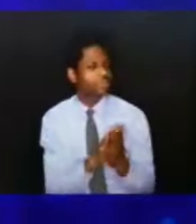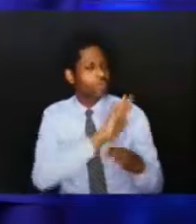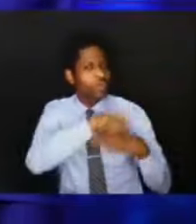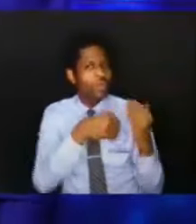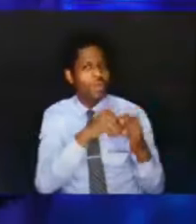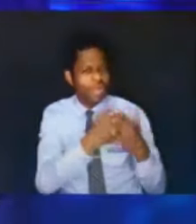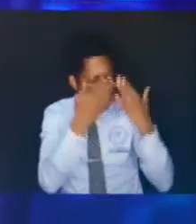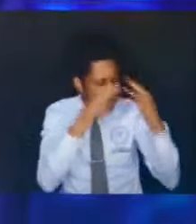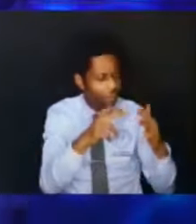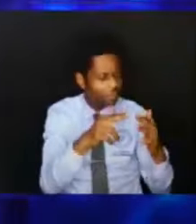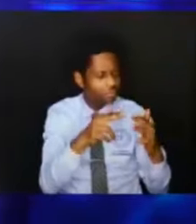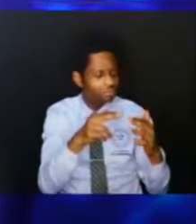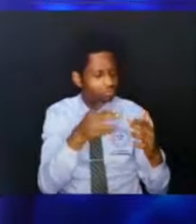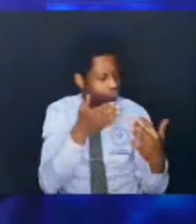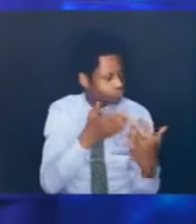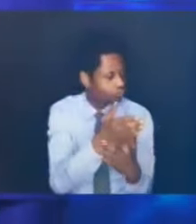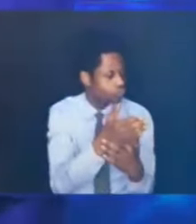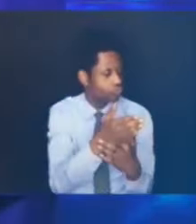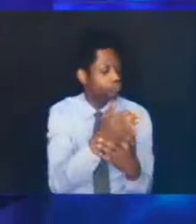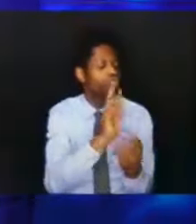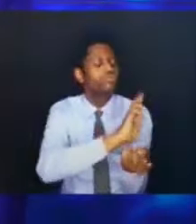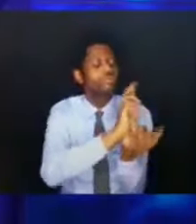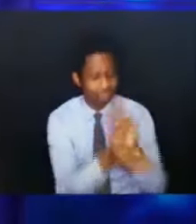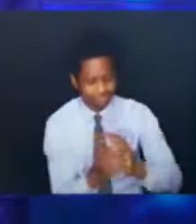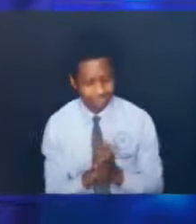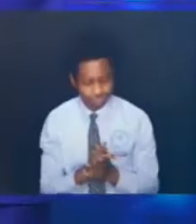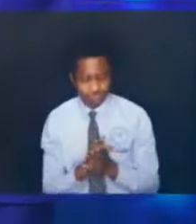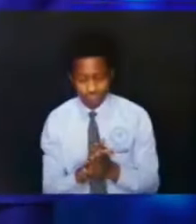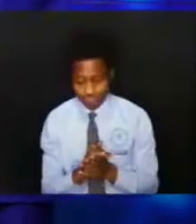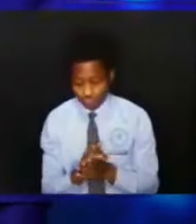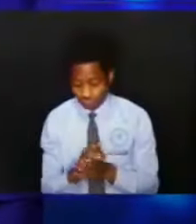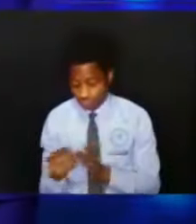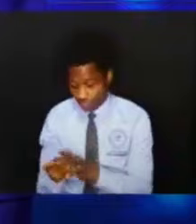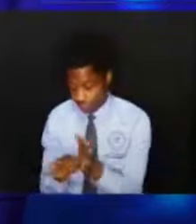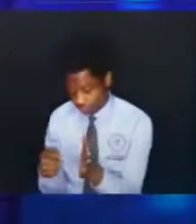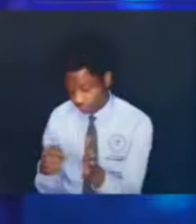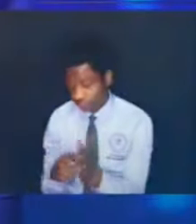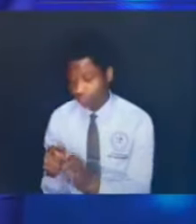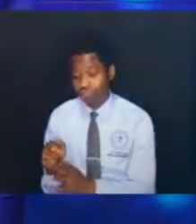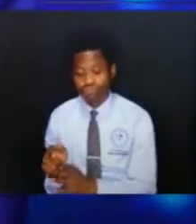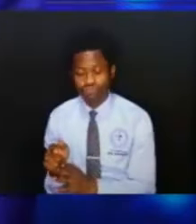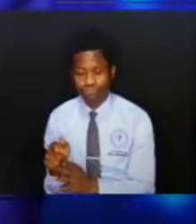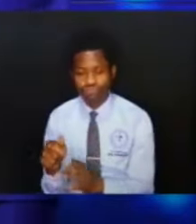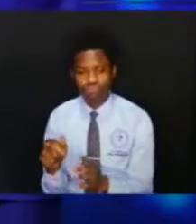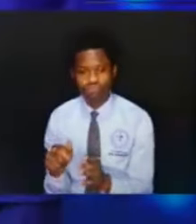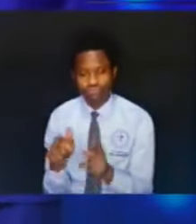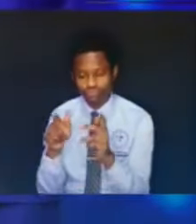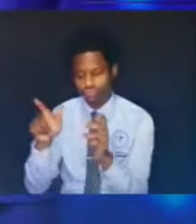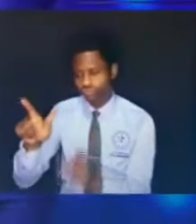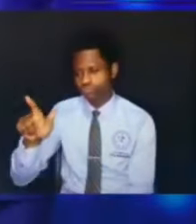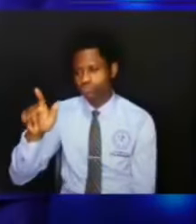aye crowd say a best such an agony no criminal. Now let's go to Luke chapter 19. Mummy and share Lucas and Pano it didn't crown. It's a